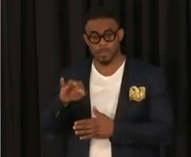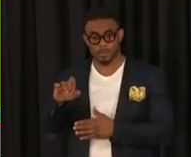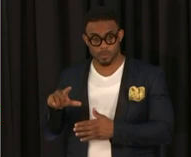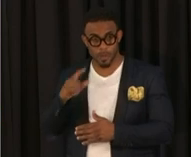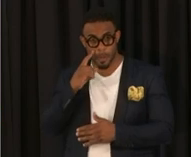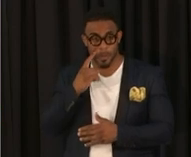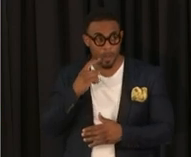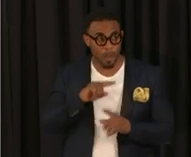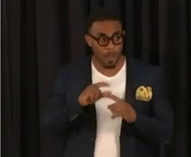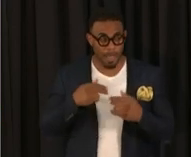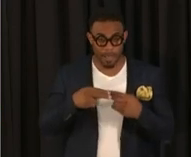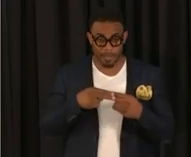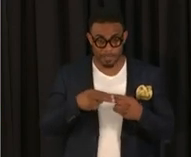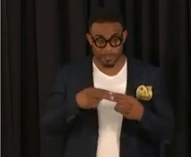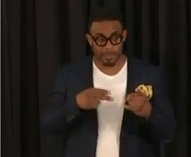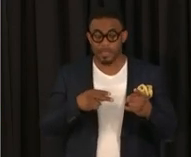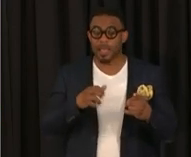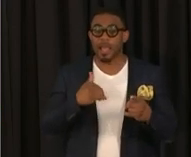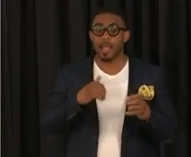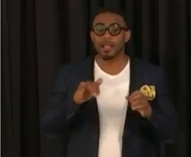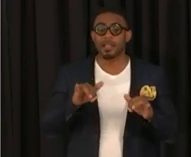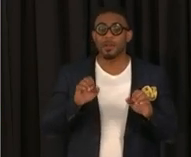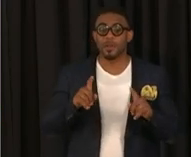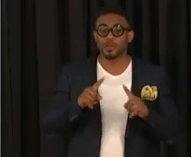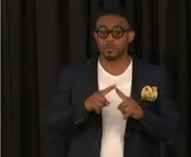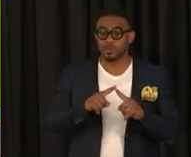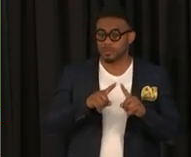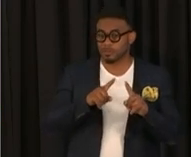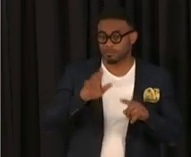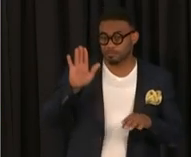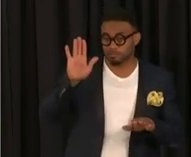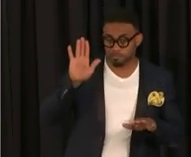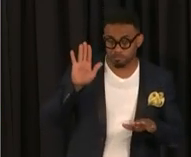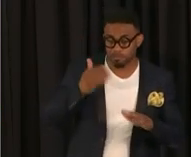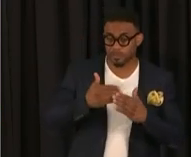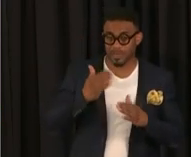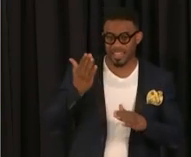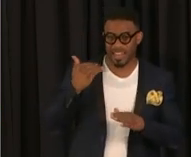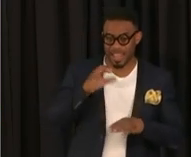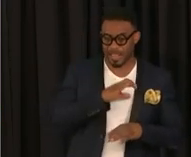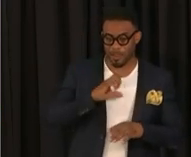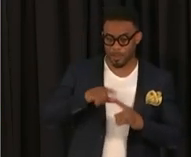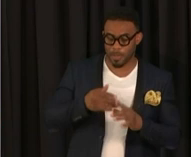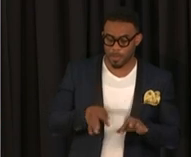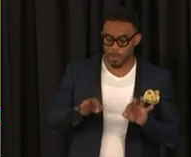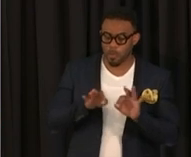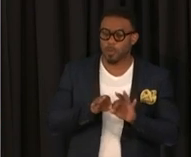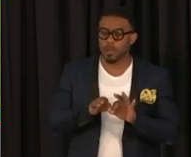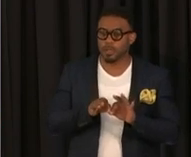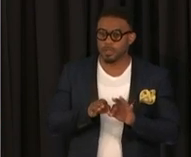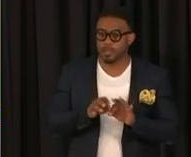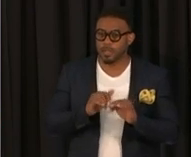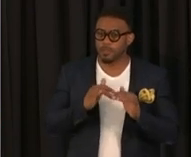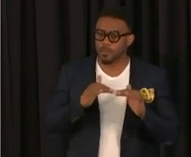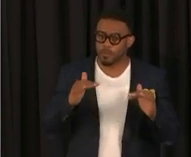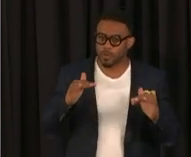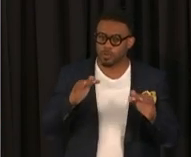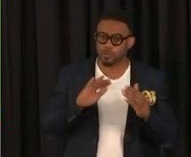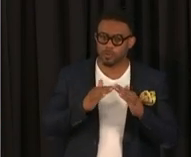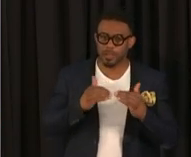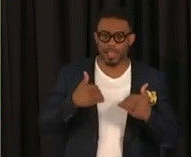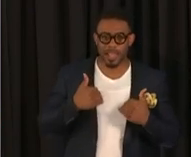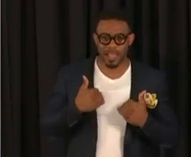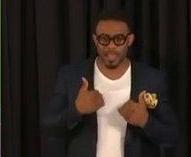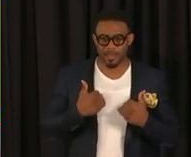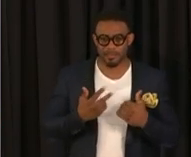sorry. I've also had the opportunity to testify before the last Congress about the importance of diverse